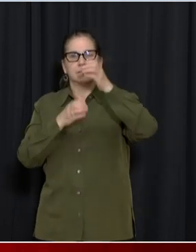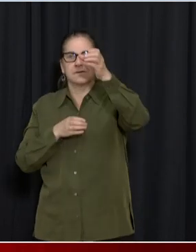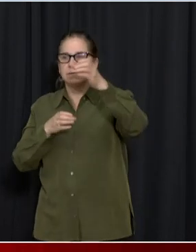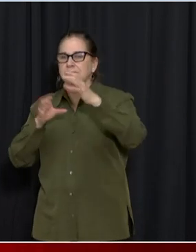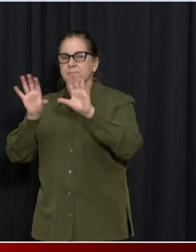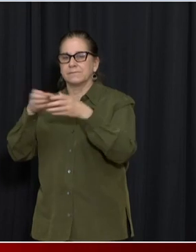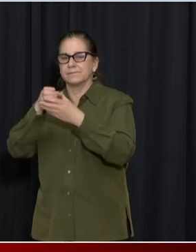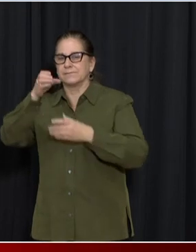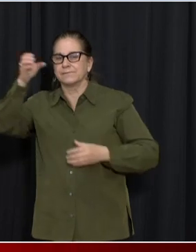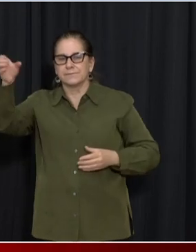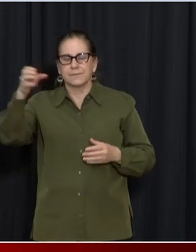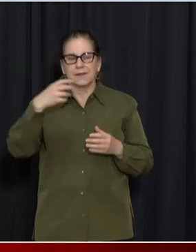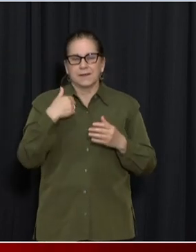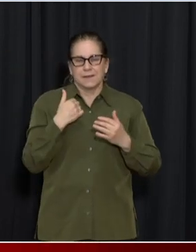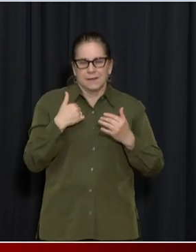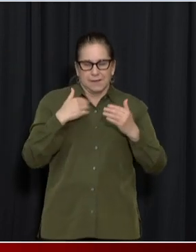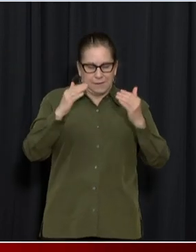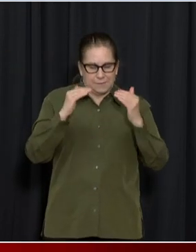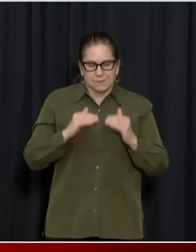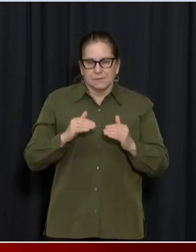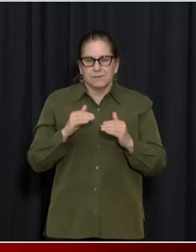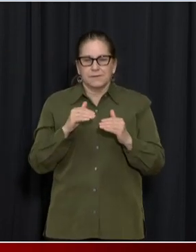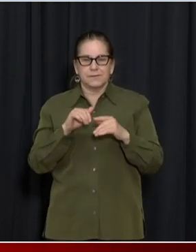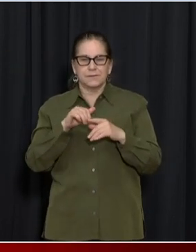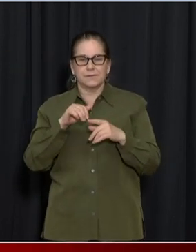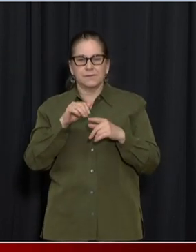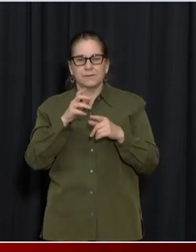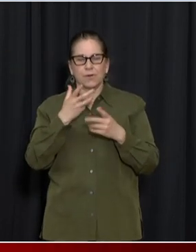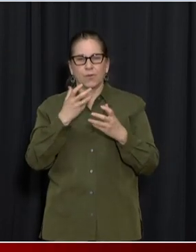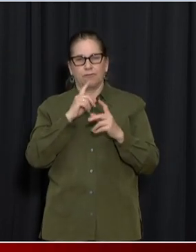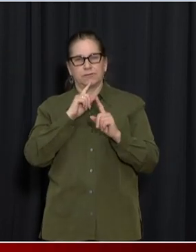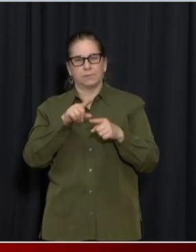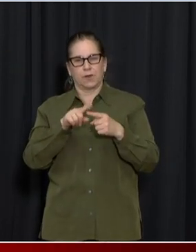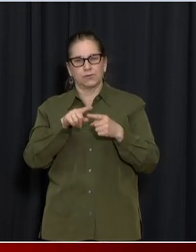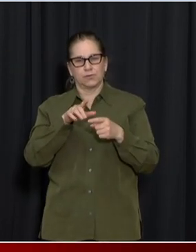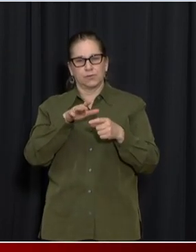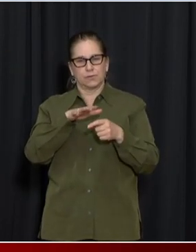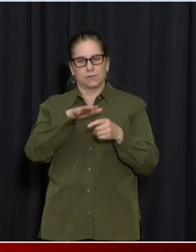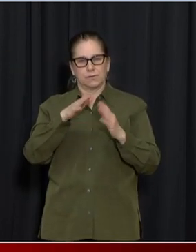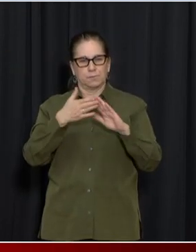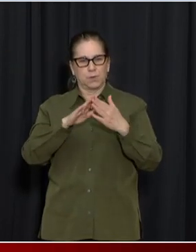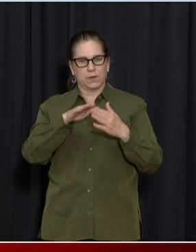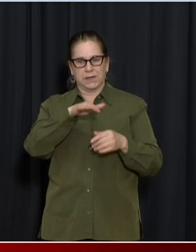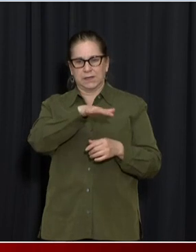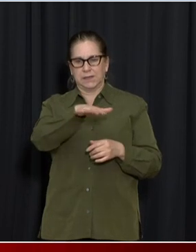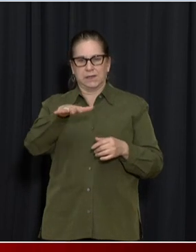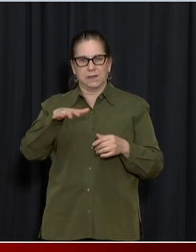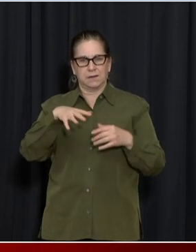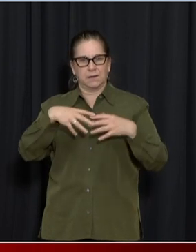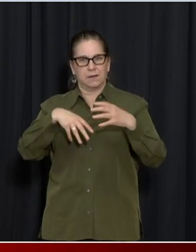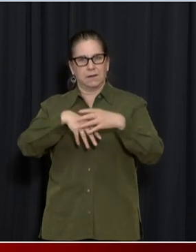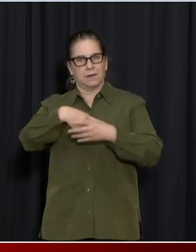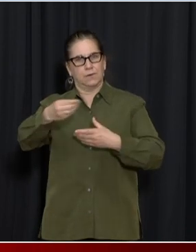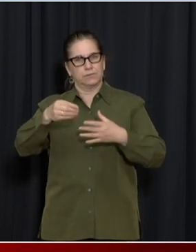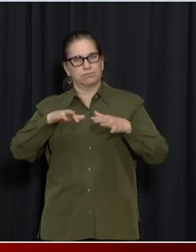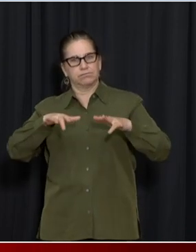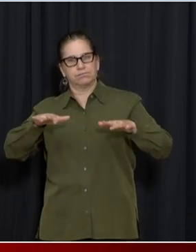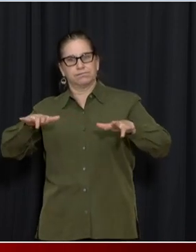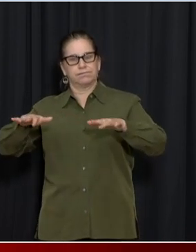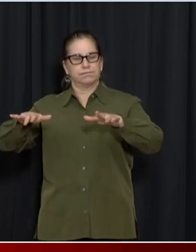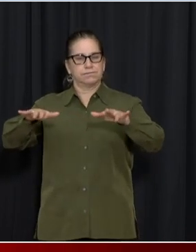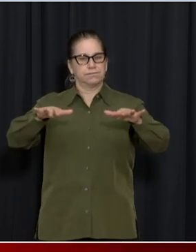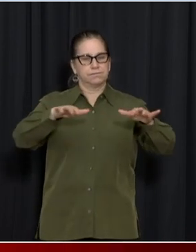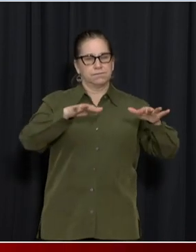to what may be happening in those facilities and contain the spread of that virus and reduce the risk